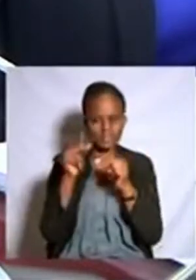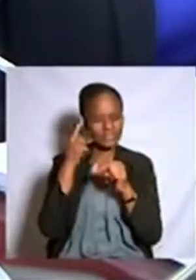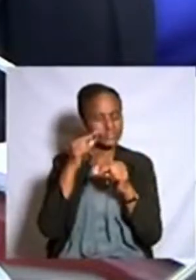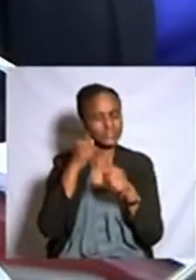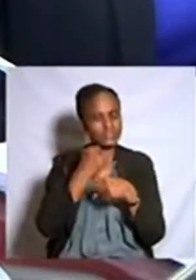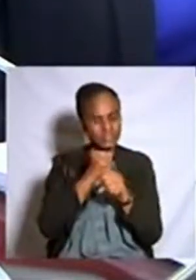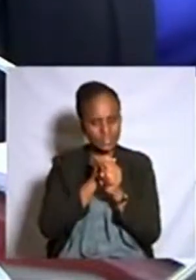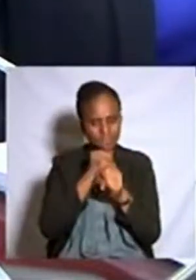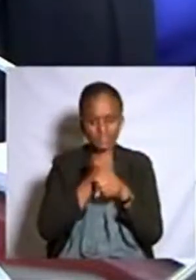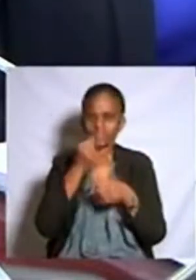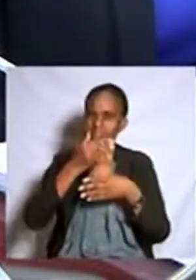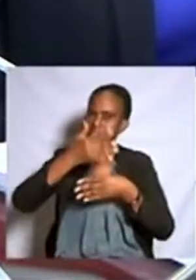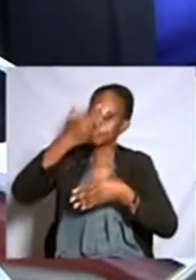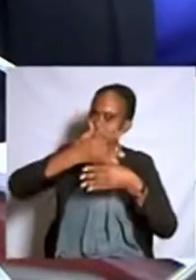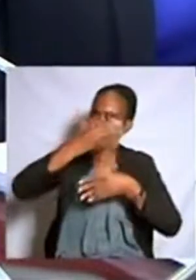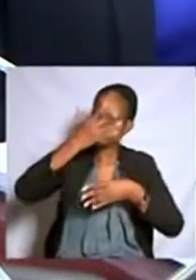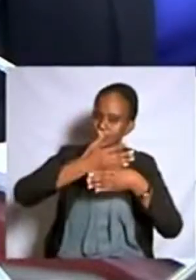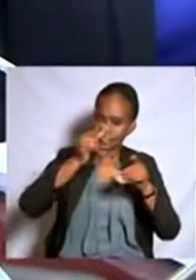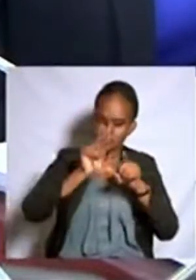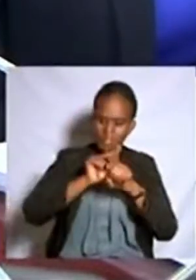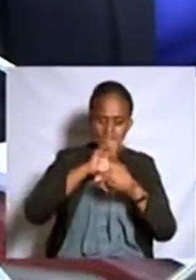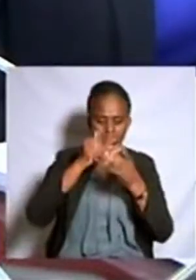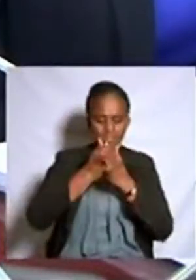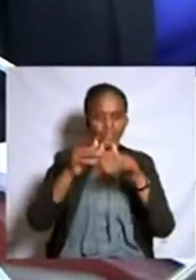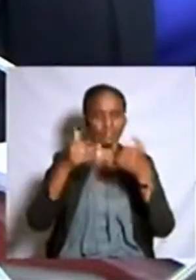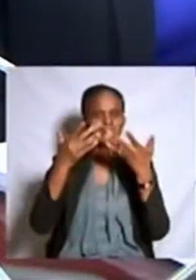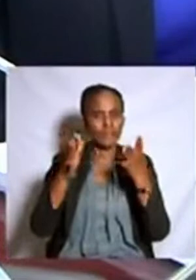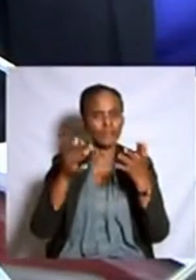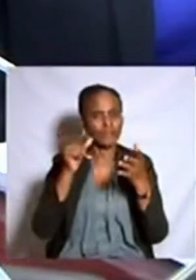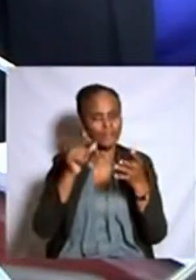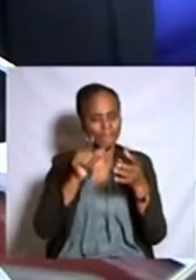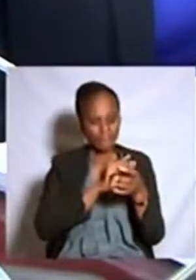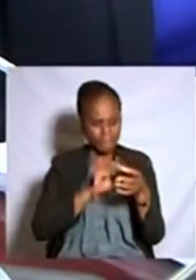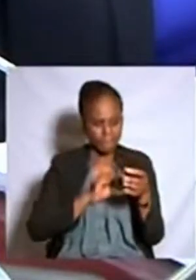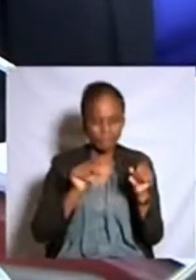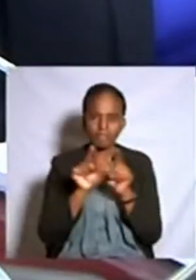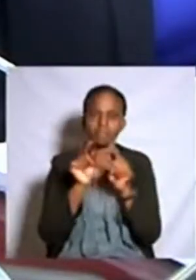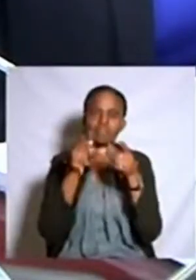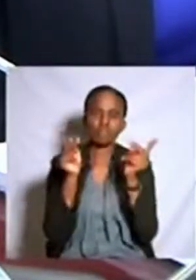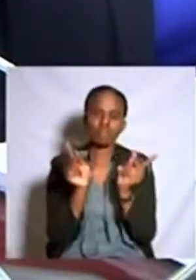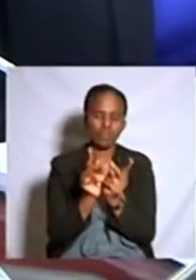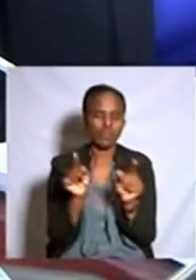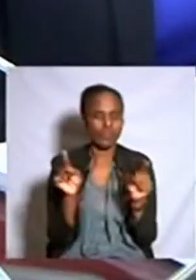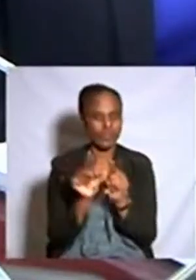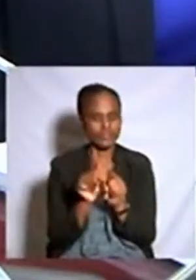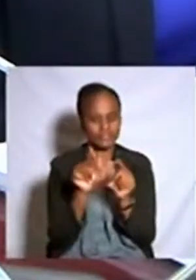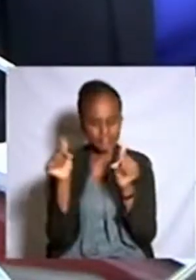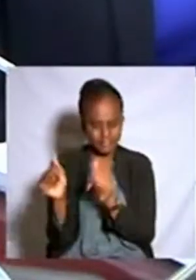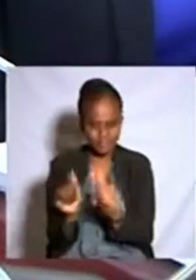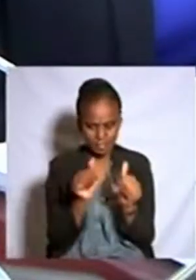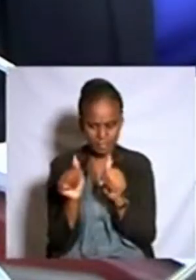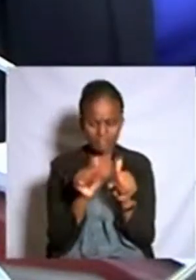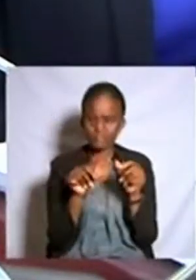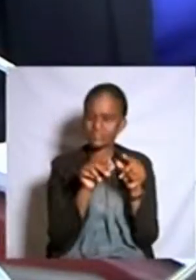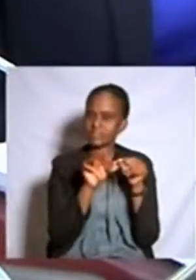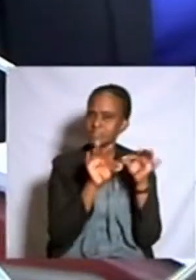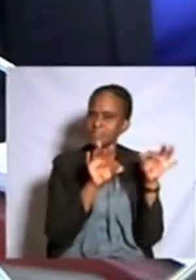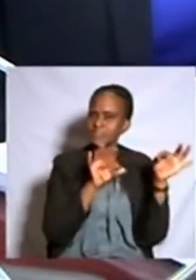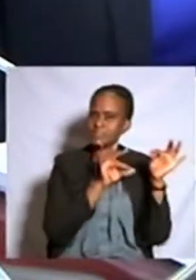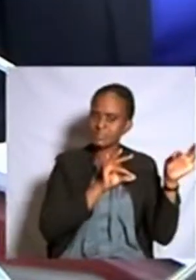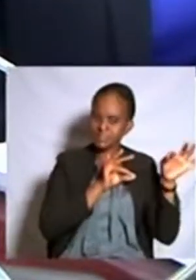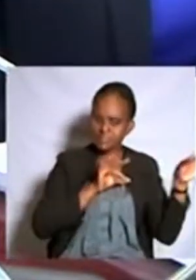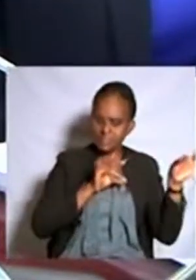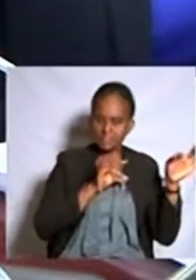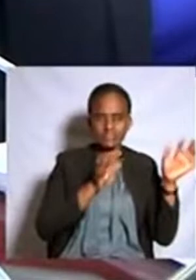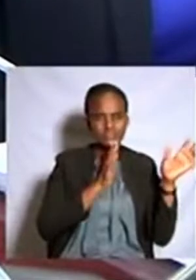and branding of glasses has been awarded. The contractor has been on site to take actual measurement and design of